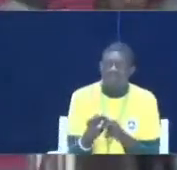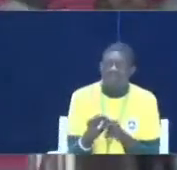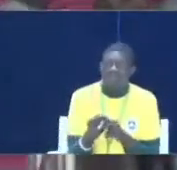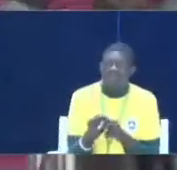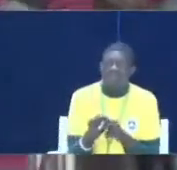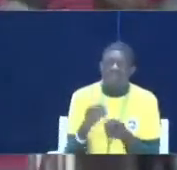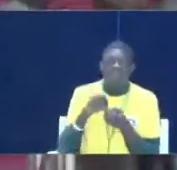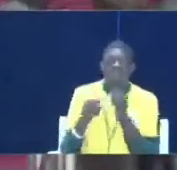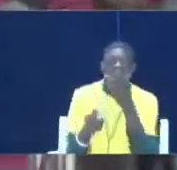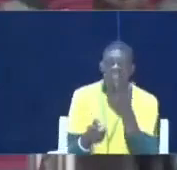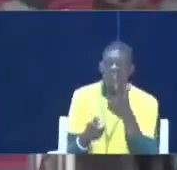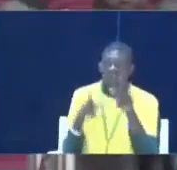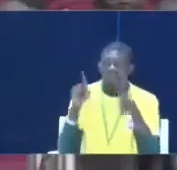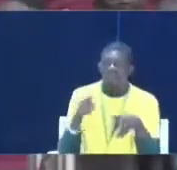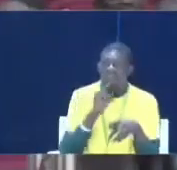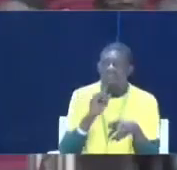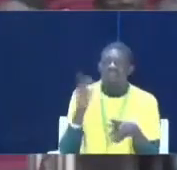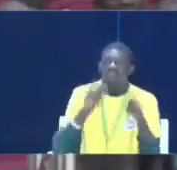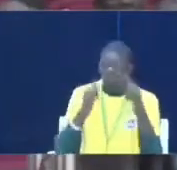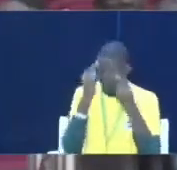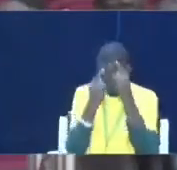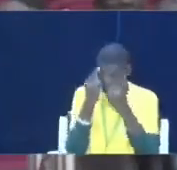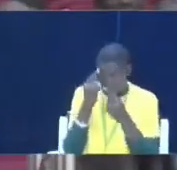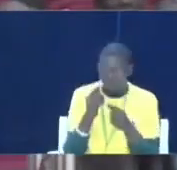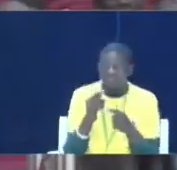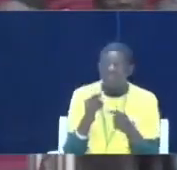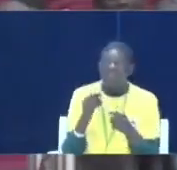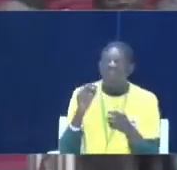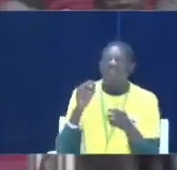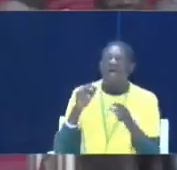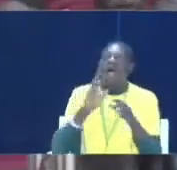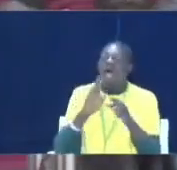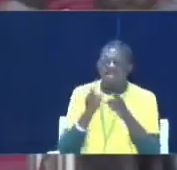The number three person, people will be considering are